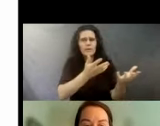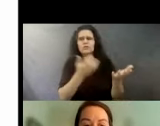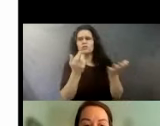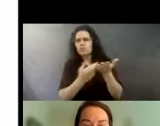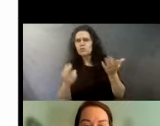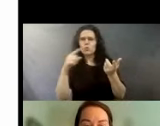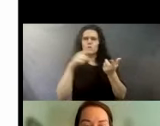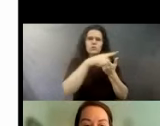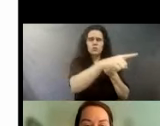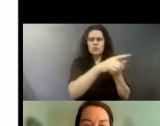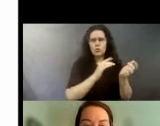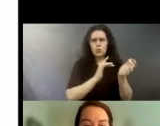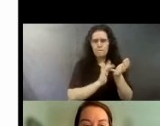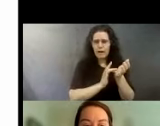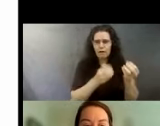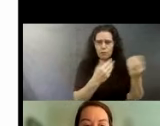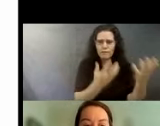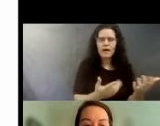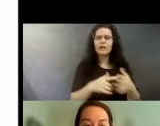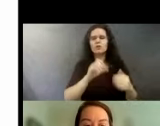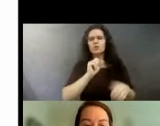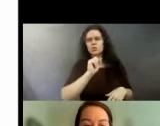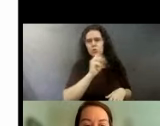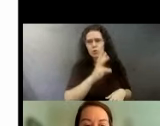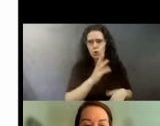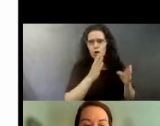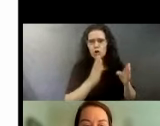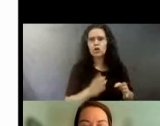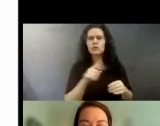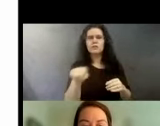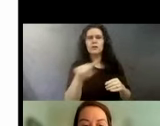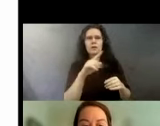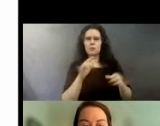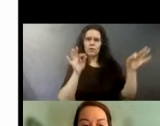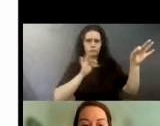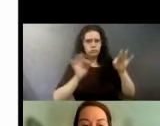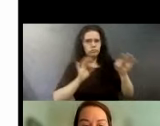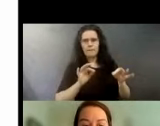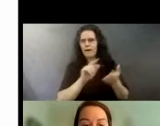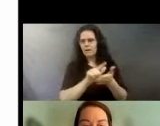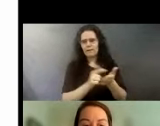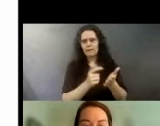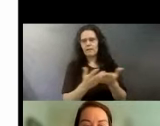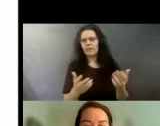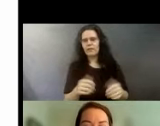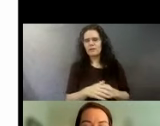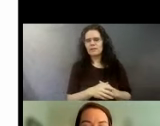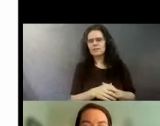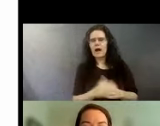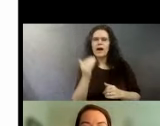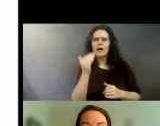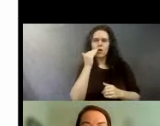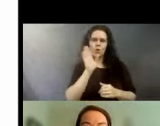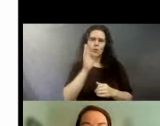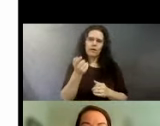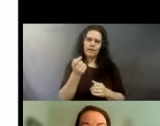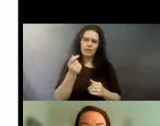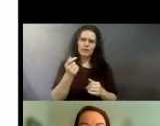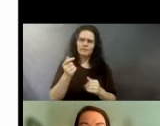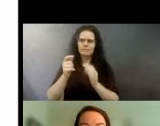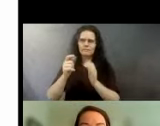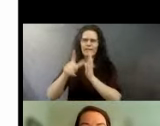workers about relevant sort of legal things. I know we're going to talk a little bit about a different topic later.